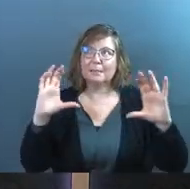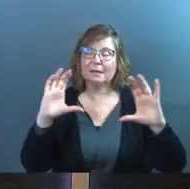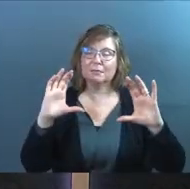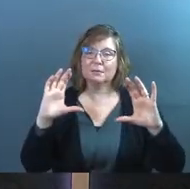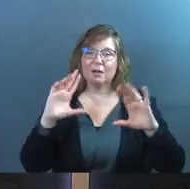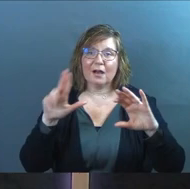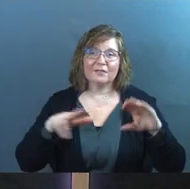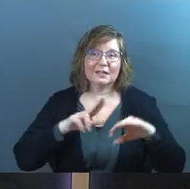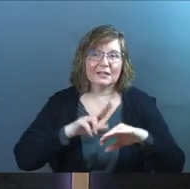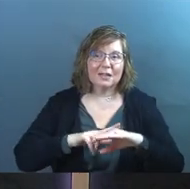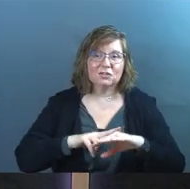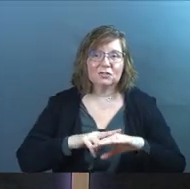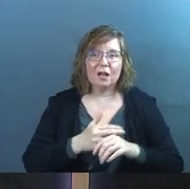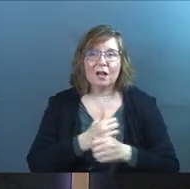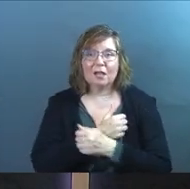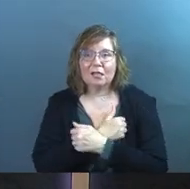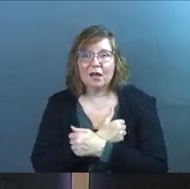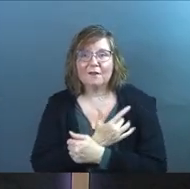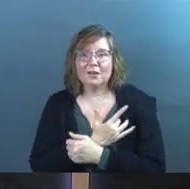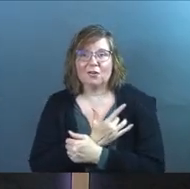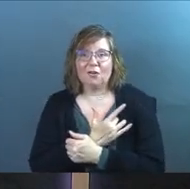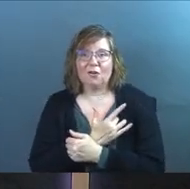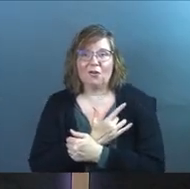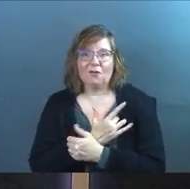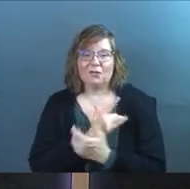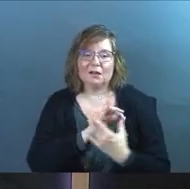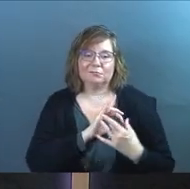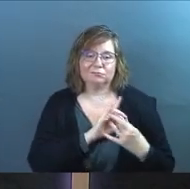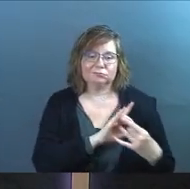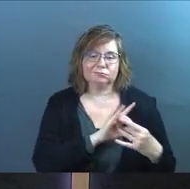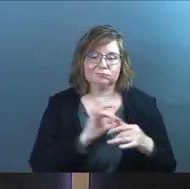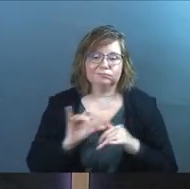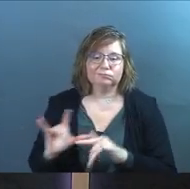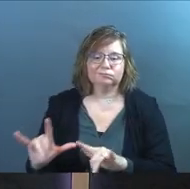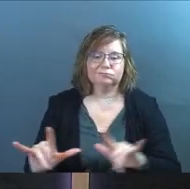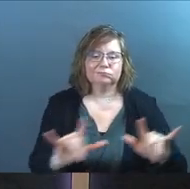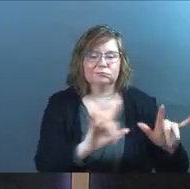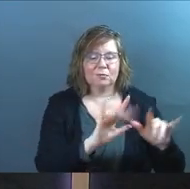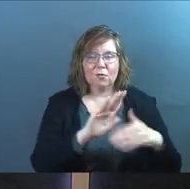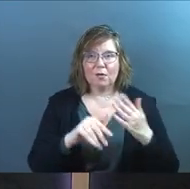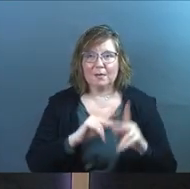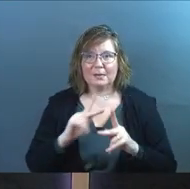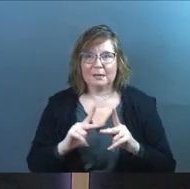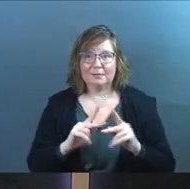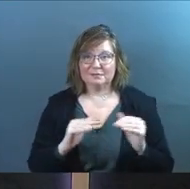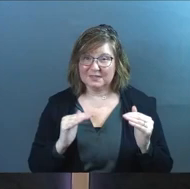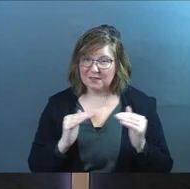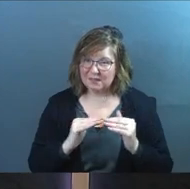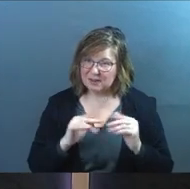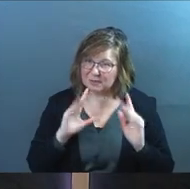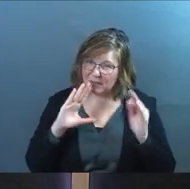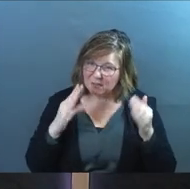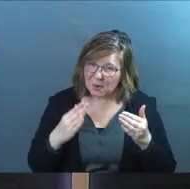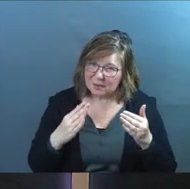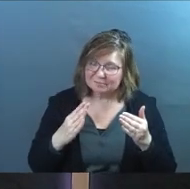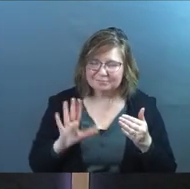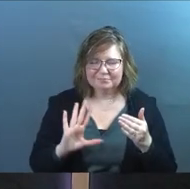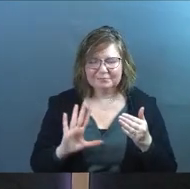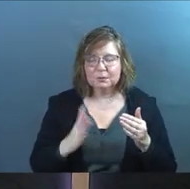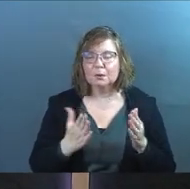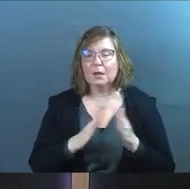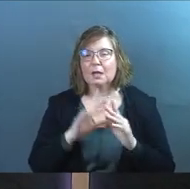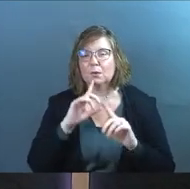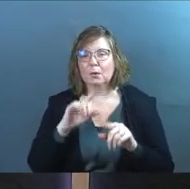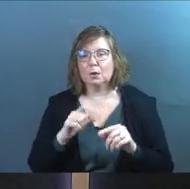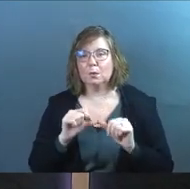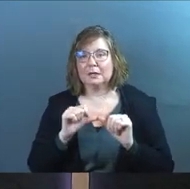and love and heart of God that is for all people. Is fairness the focus? So to answer this question, we're going to